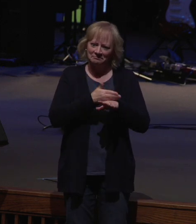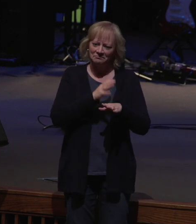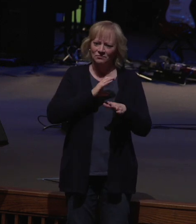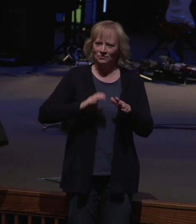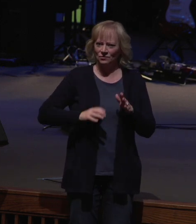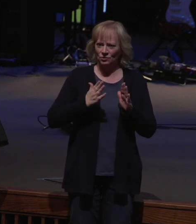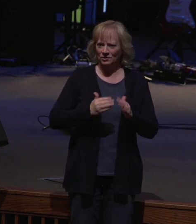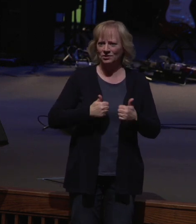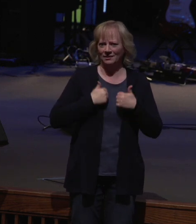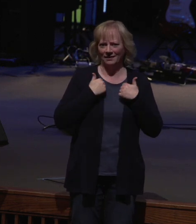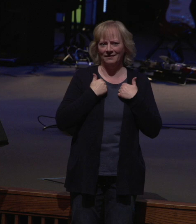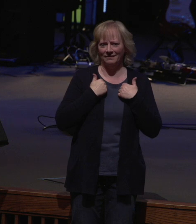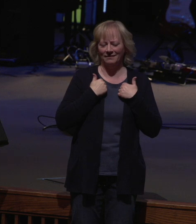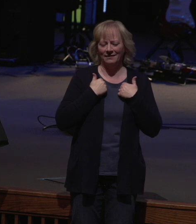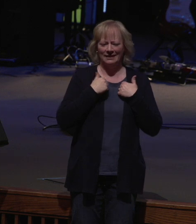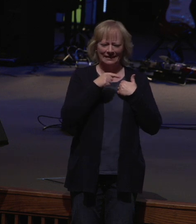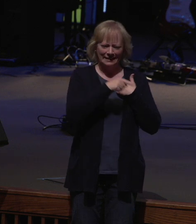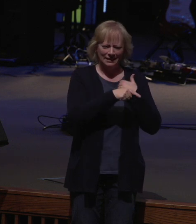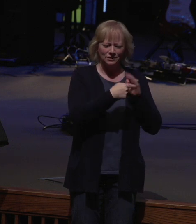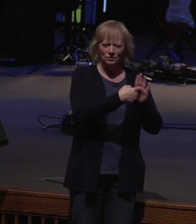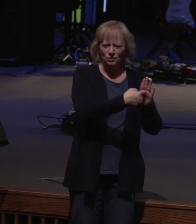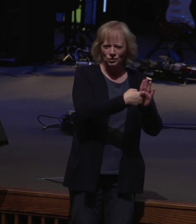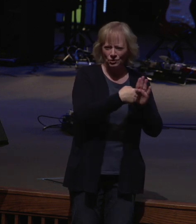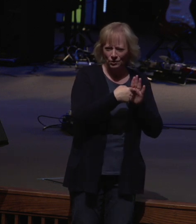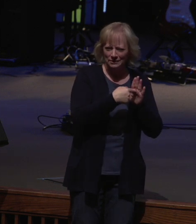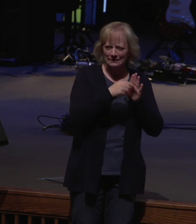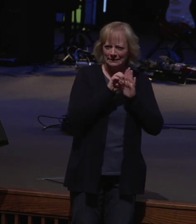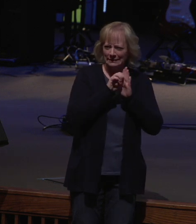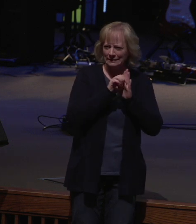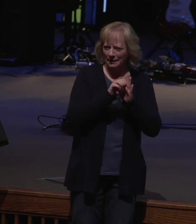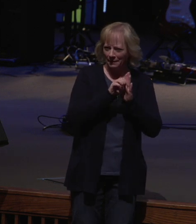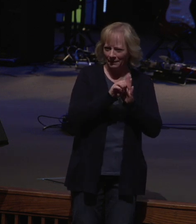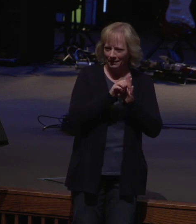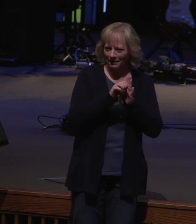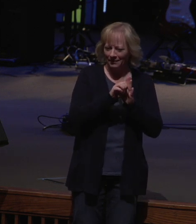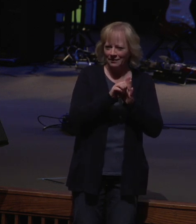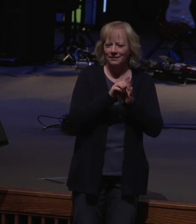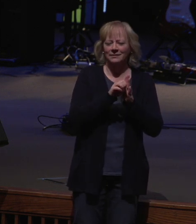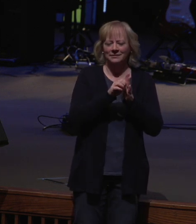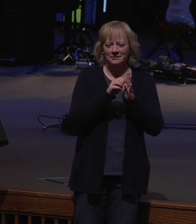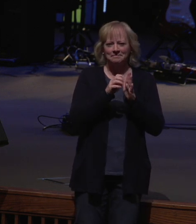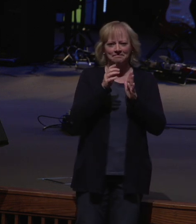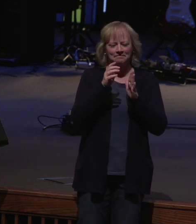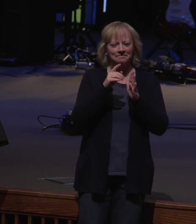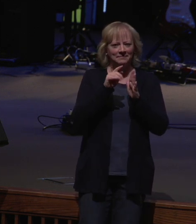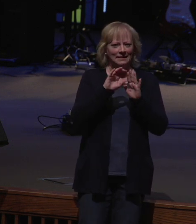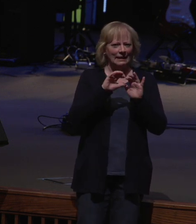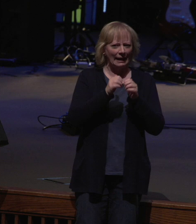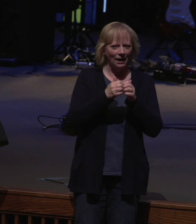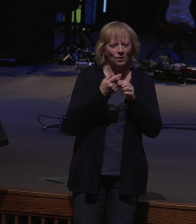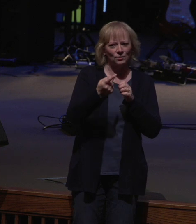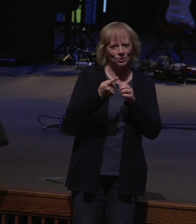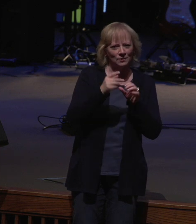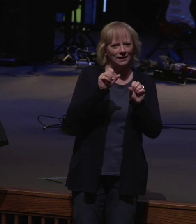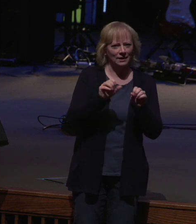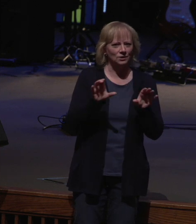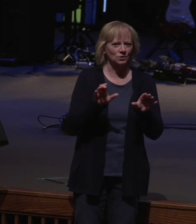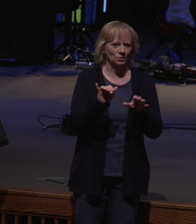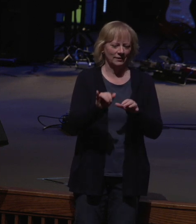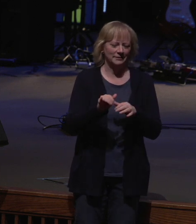It gives us a picture. It gives us concrete examples of how you and I can do